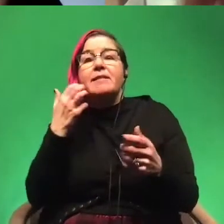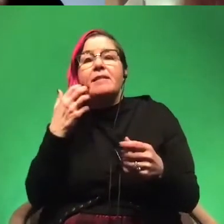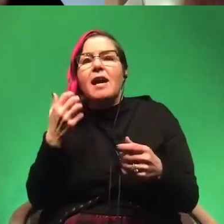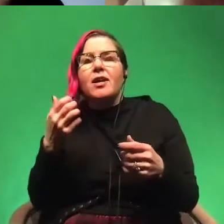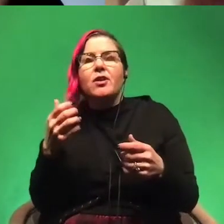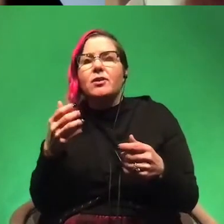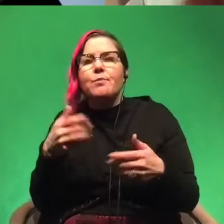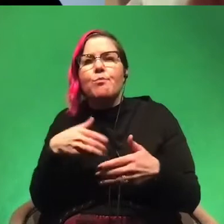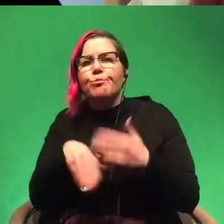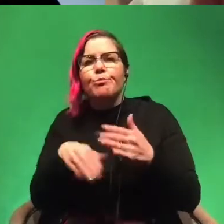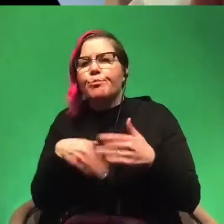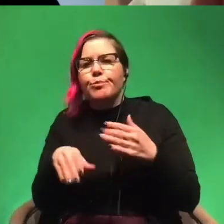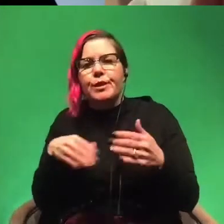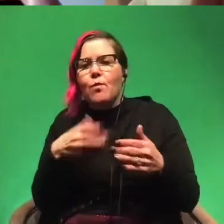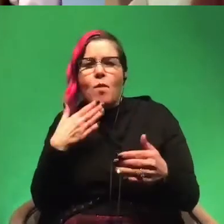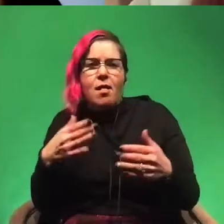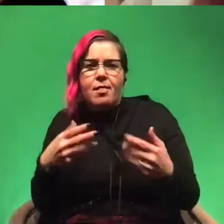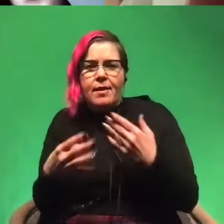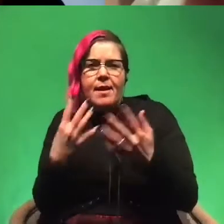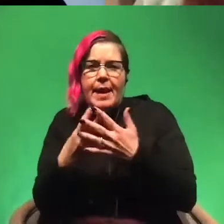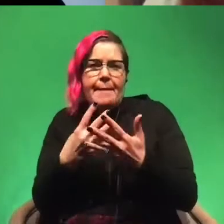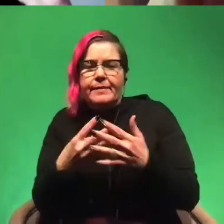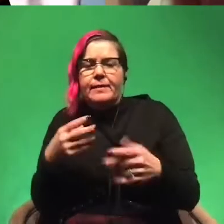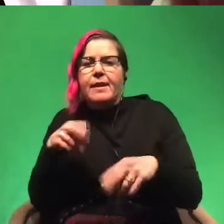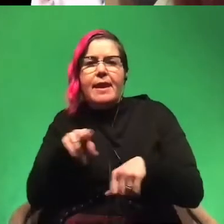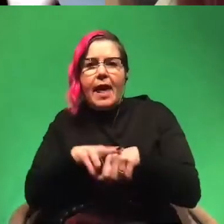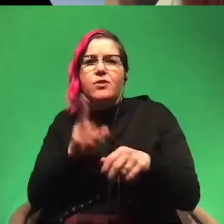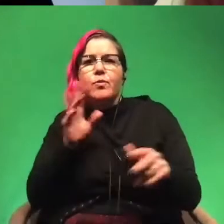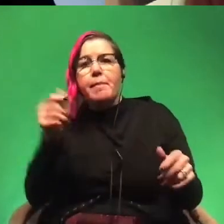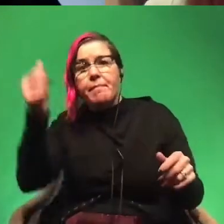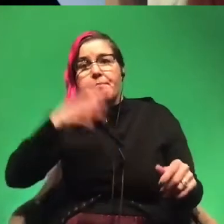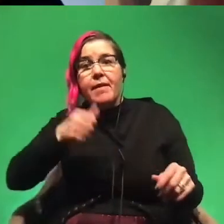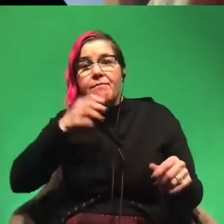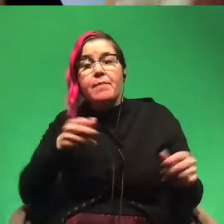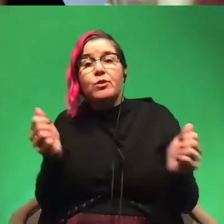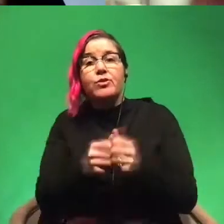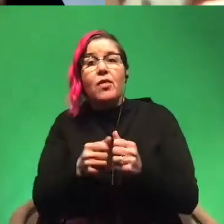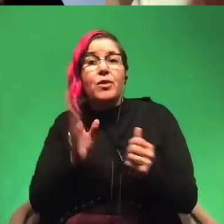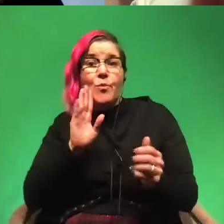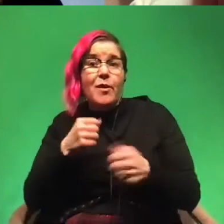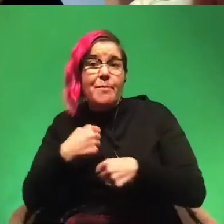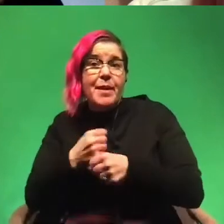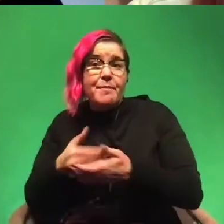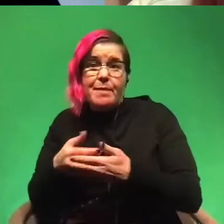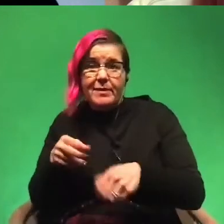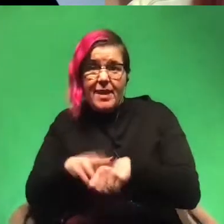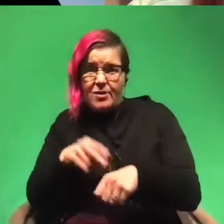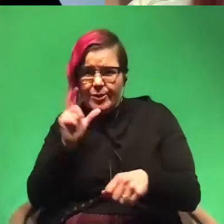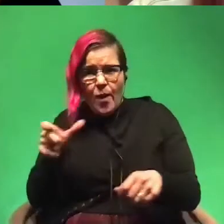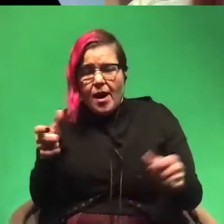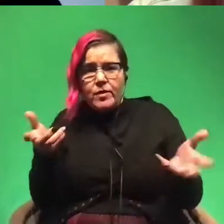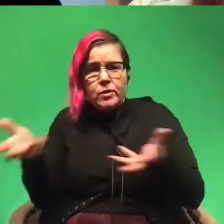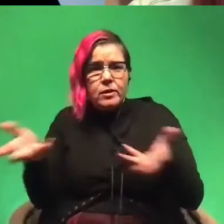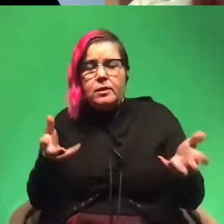well in captivity. I mean, they naturally breed. So you put a male and a female in a cage together, they're going to make babies naturally. You don't have to, there's